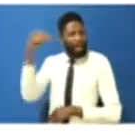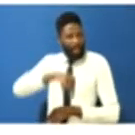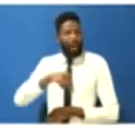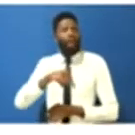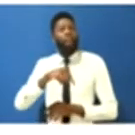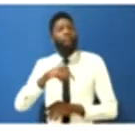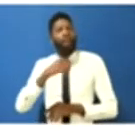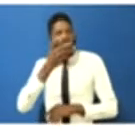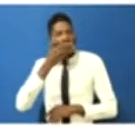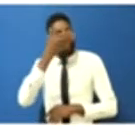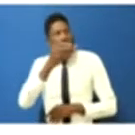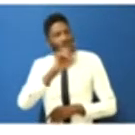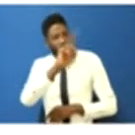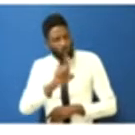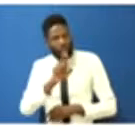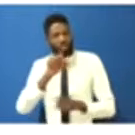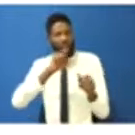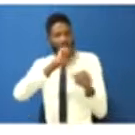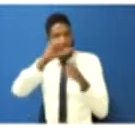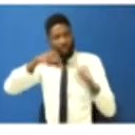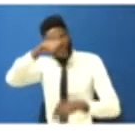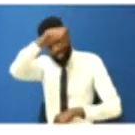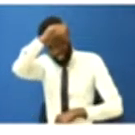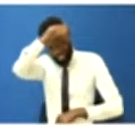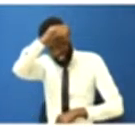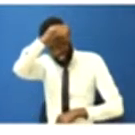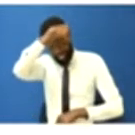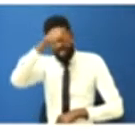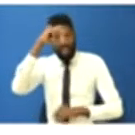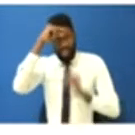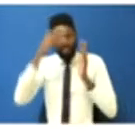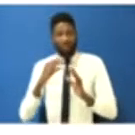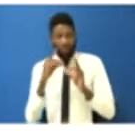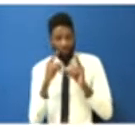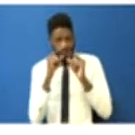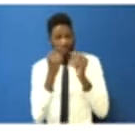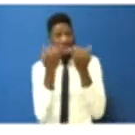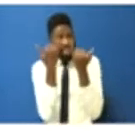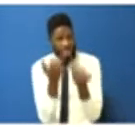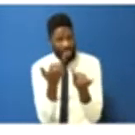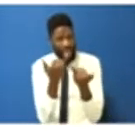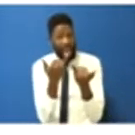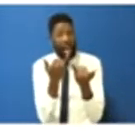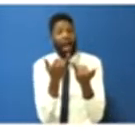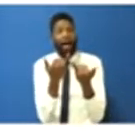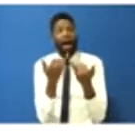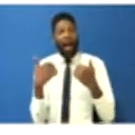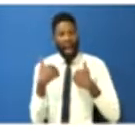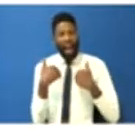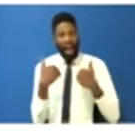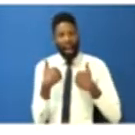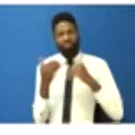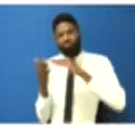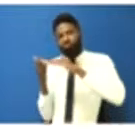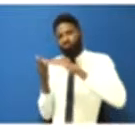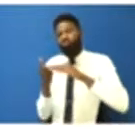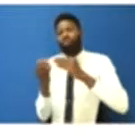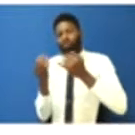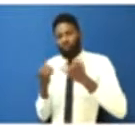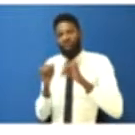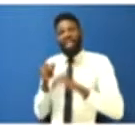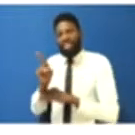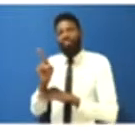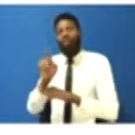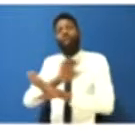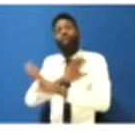of a degree for governors that the fight at least and the clamor to fight him to qualify to be on the ballot